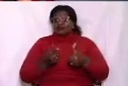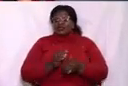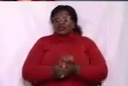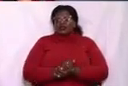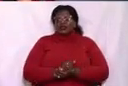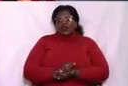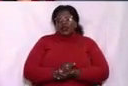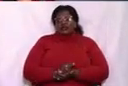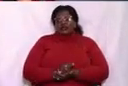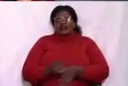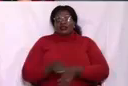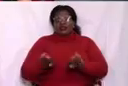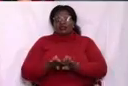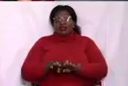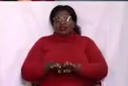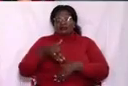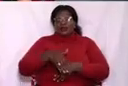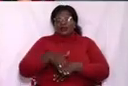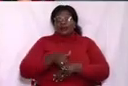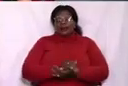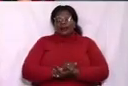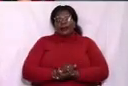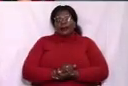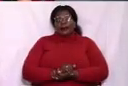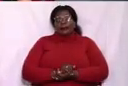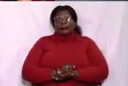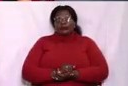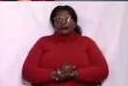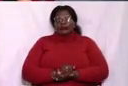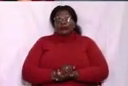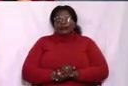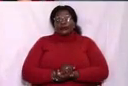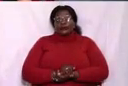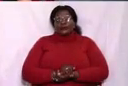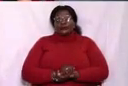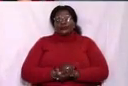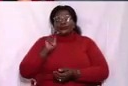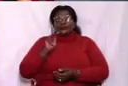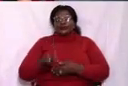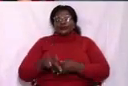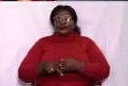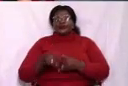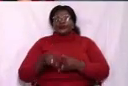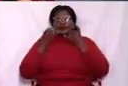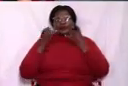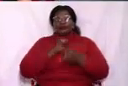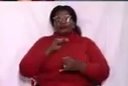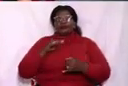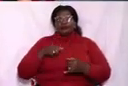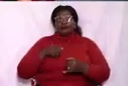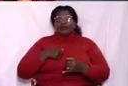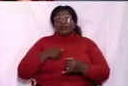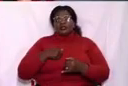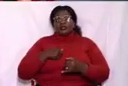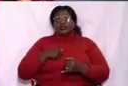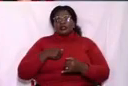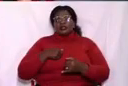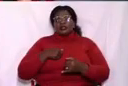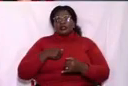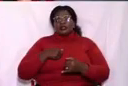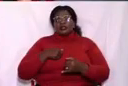locally made. So that's exciting. Ndeshi, maybe you can also just tell us, or let's start with on the inspirational